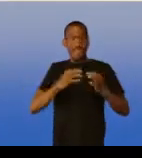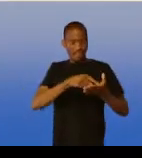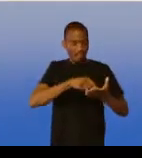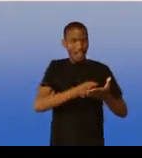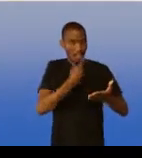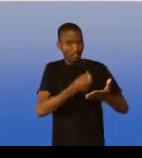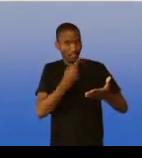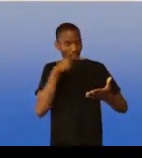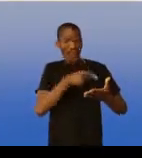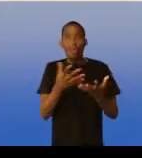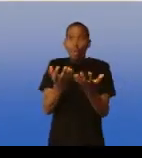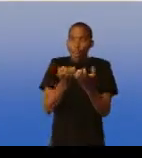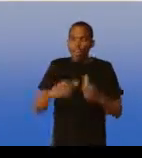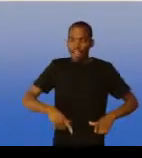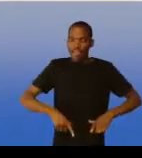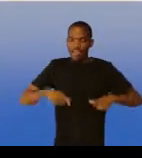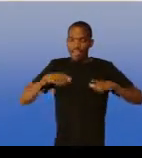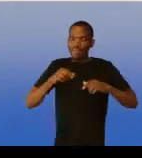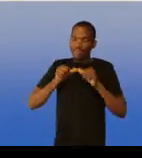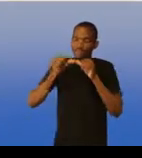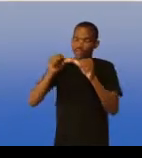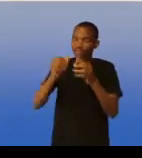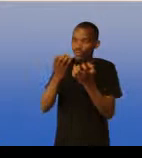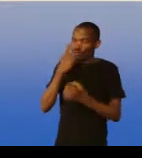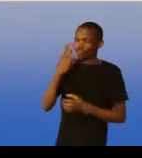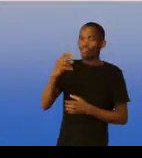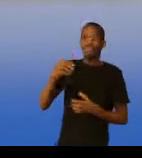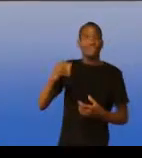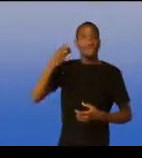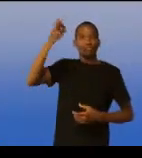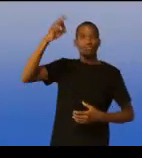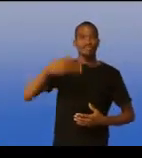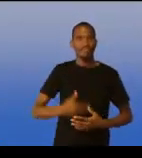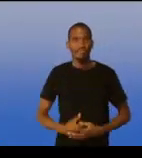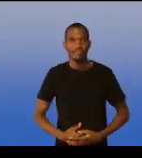we are saying we want to live to see those dreams getting accomplished in our life.